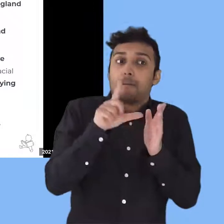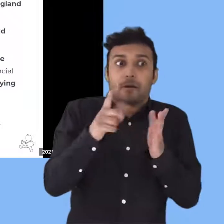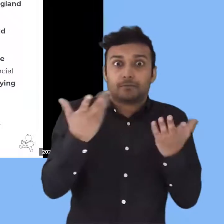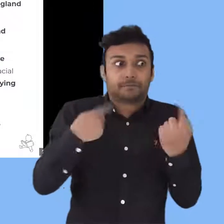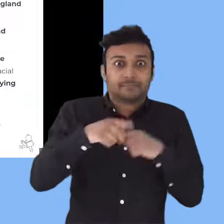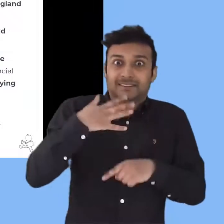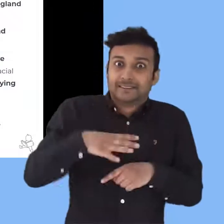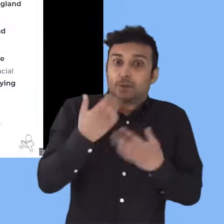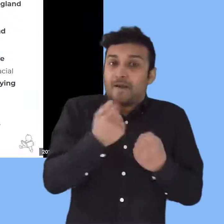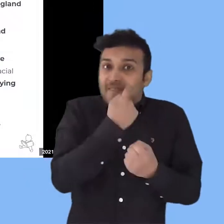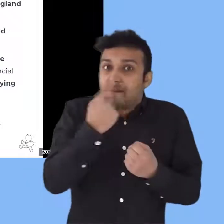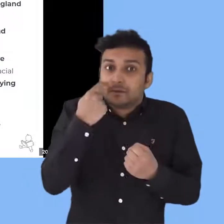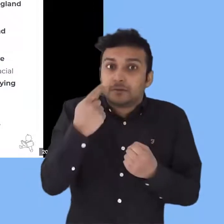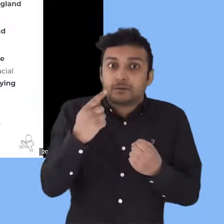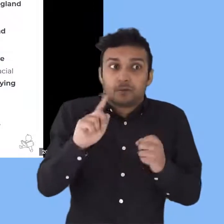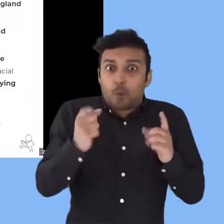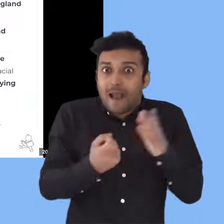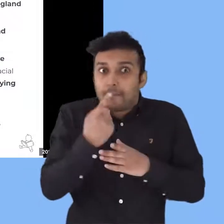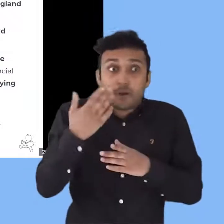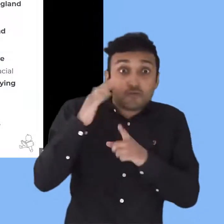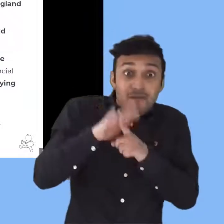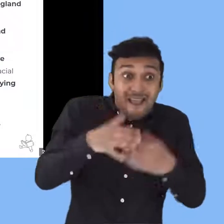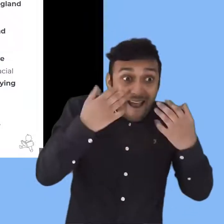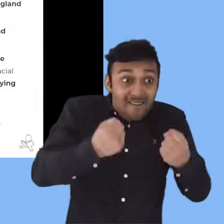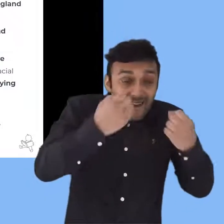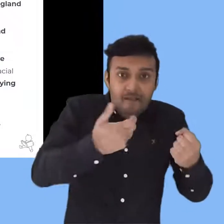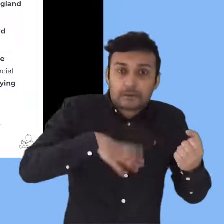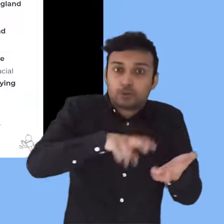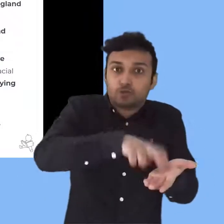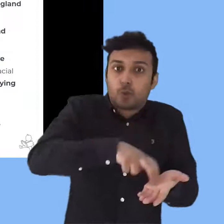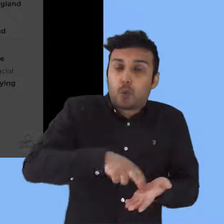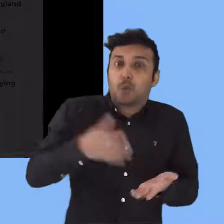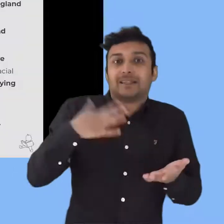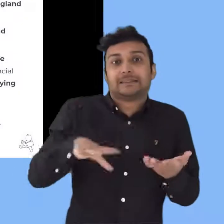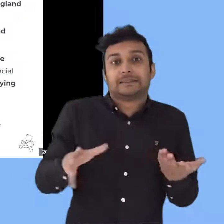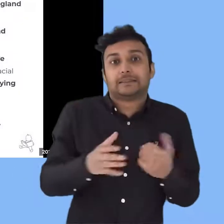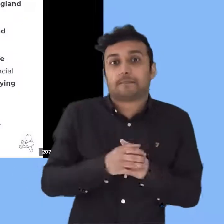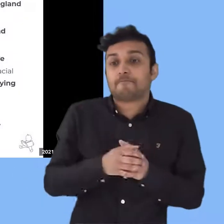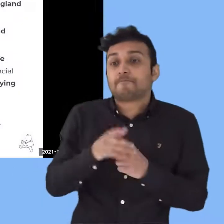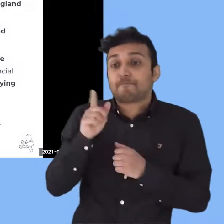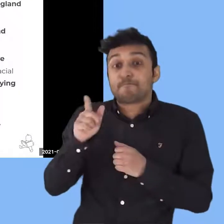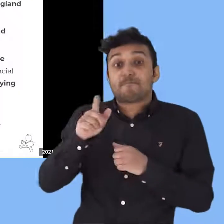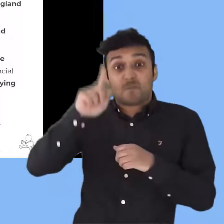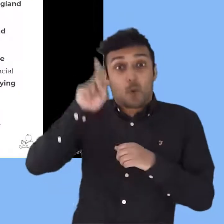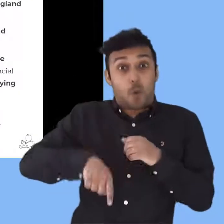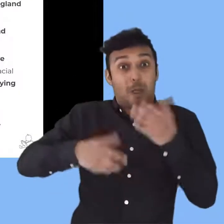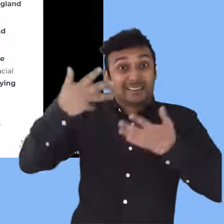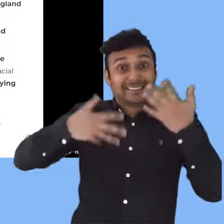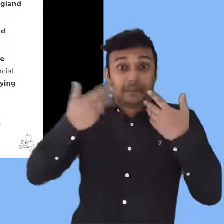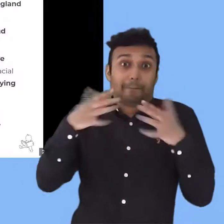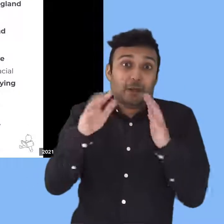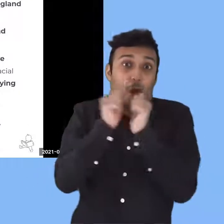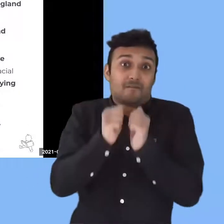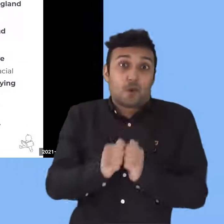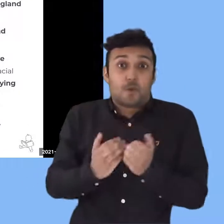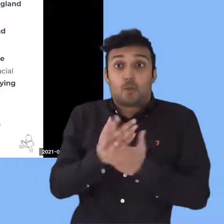of race and racism in educational spaces. All of these statistics confirm an earlier report by Ofsted, and when Ofsted are doing the